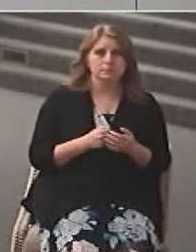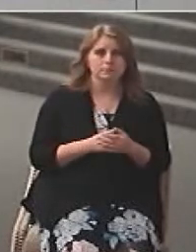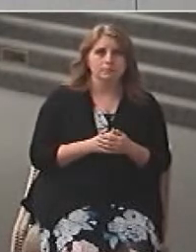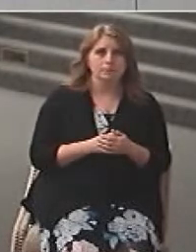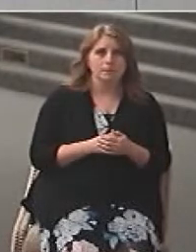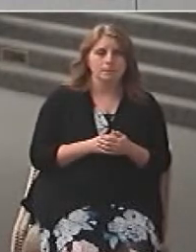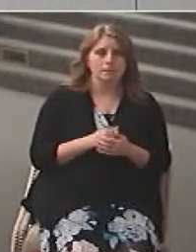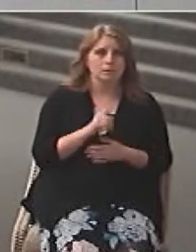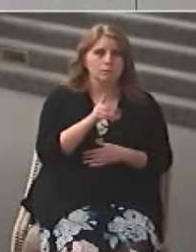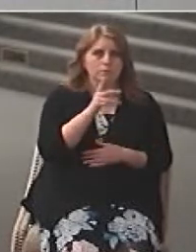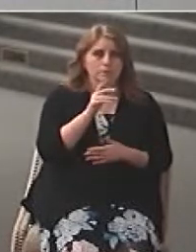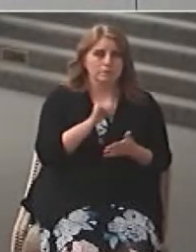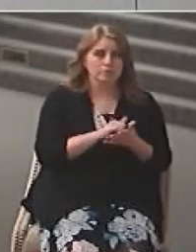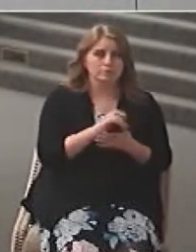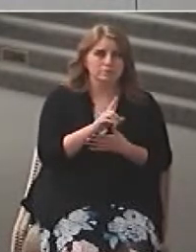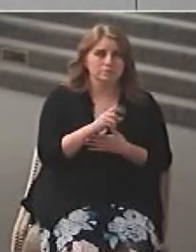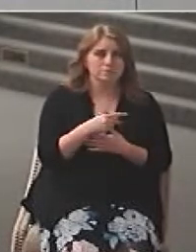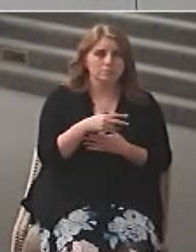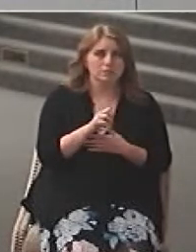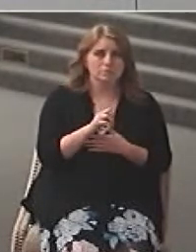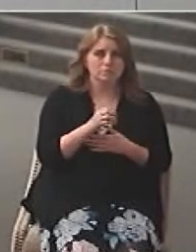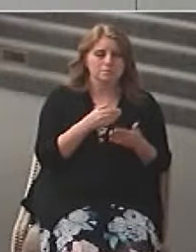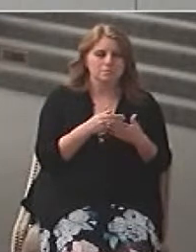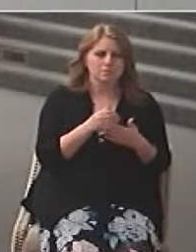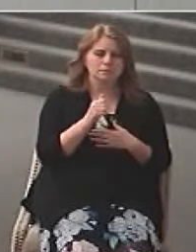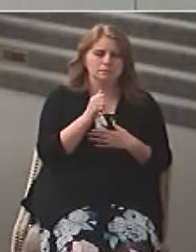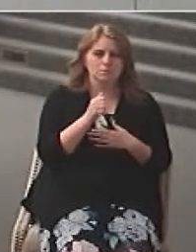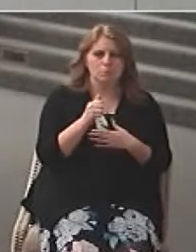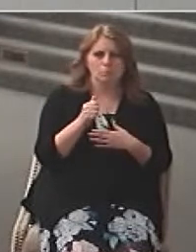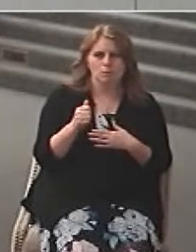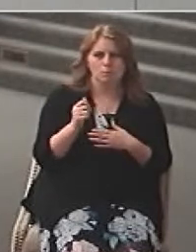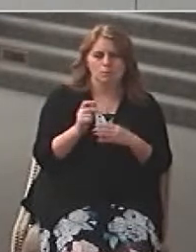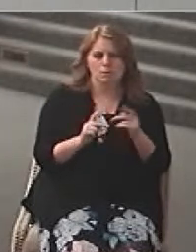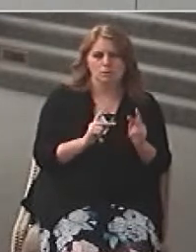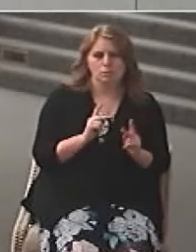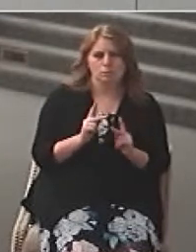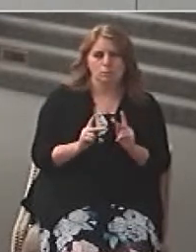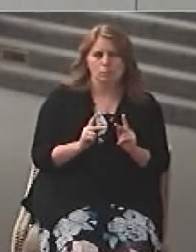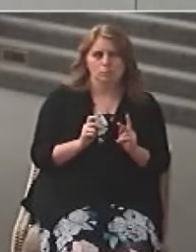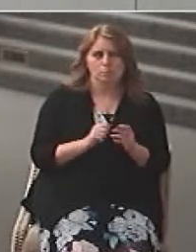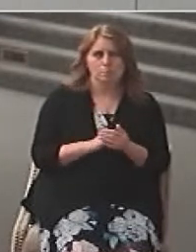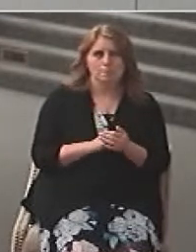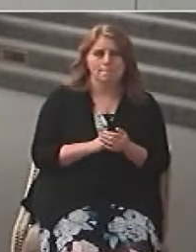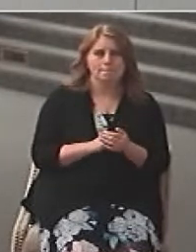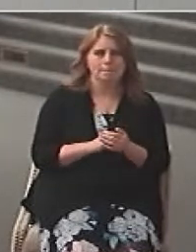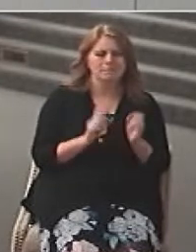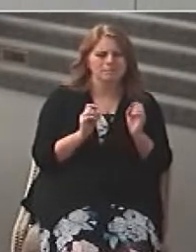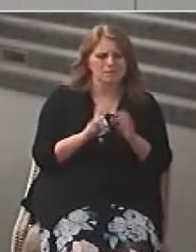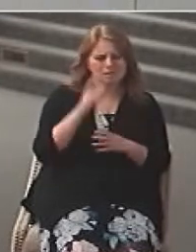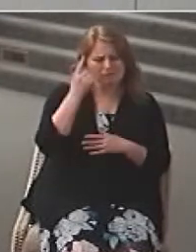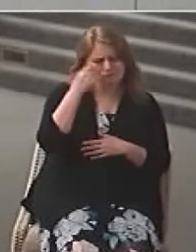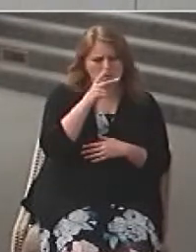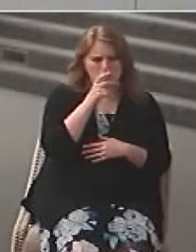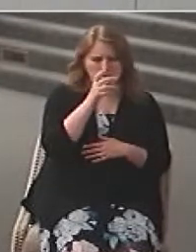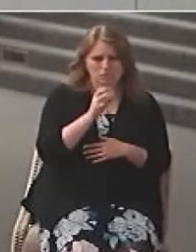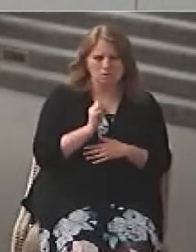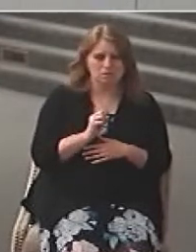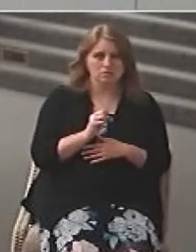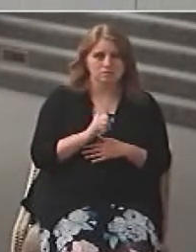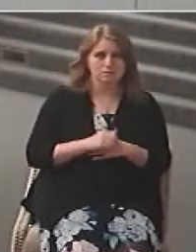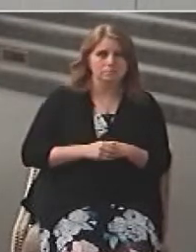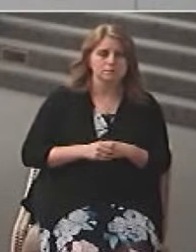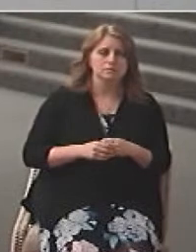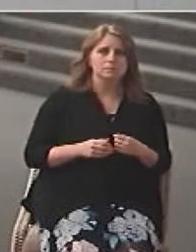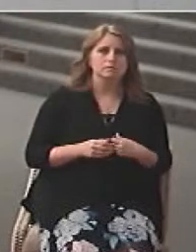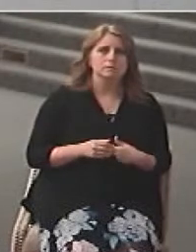the one that was despised by His own people, hated for who He was,